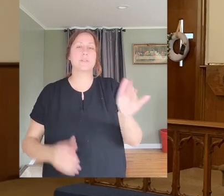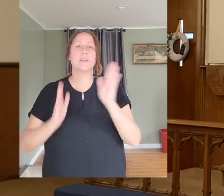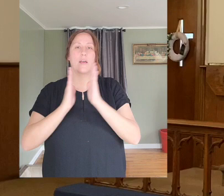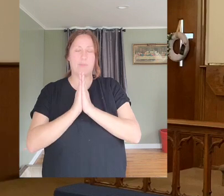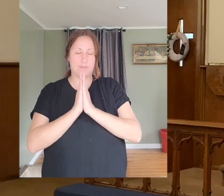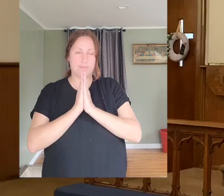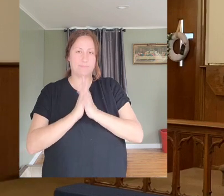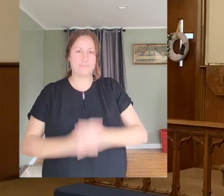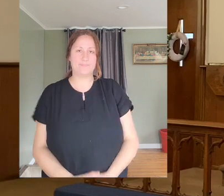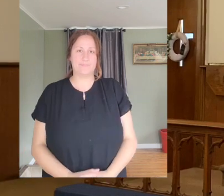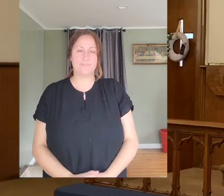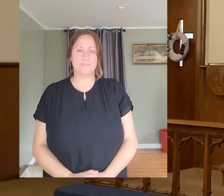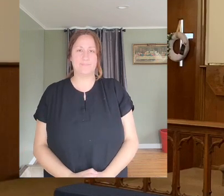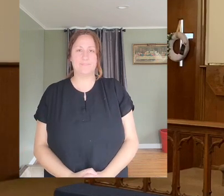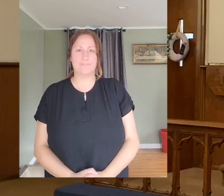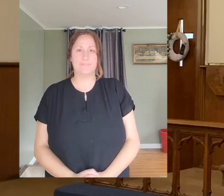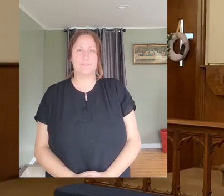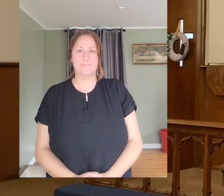everlasting. Amen.